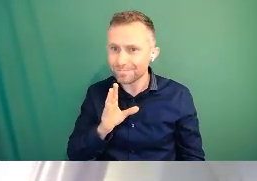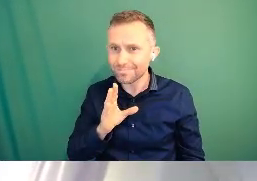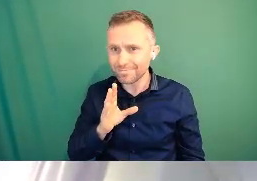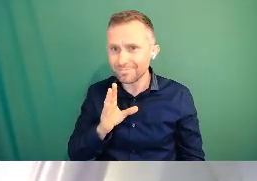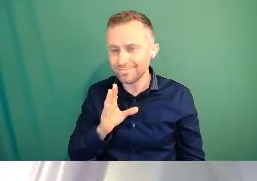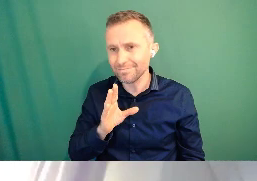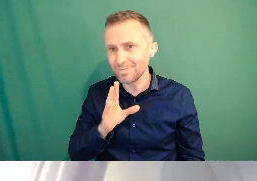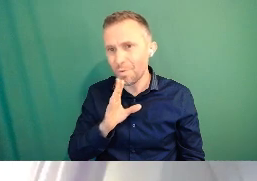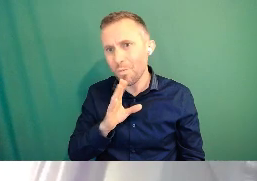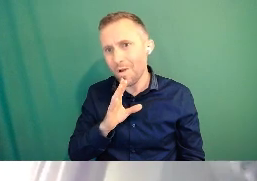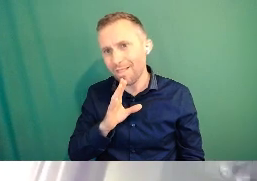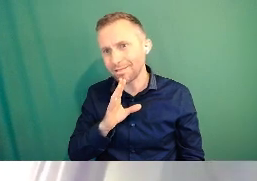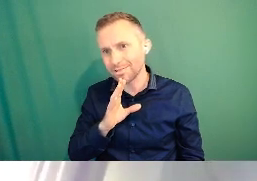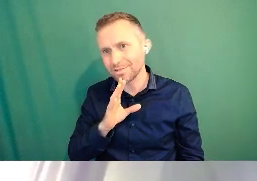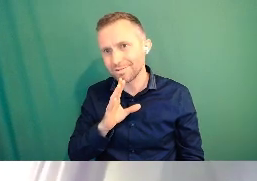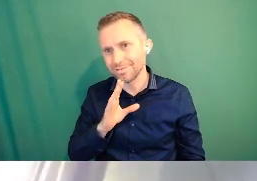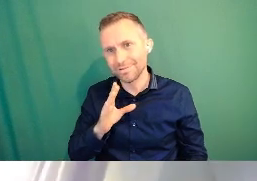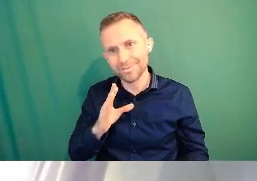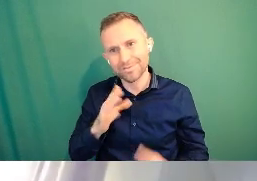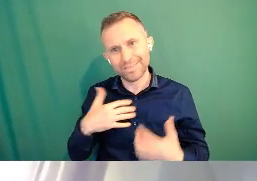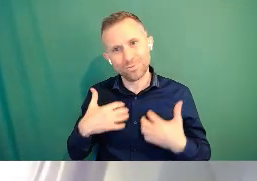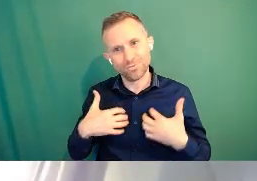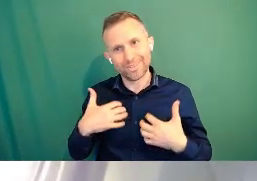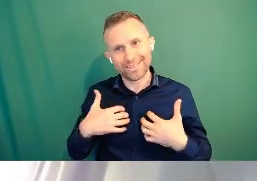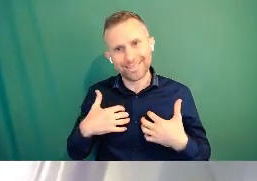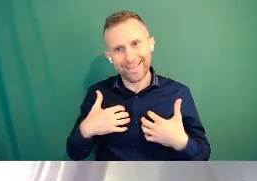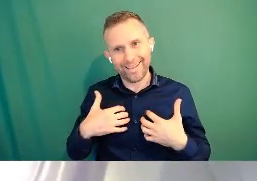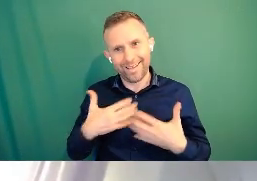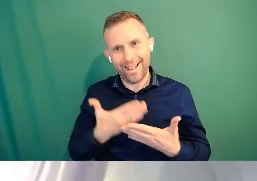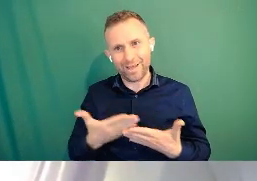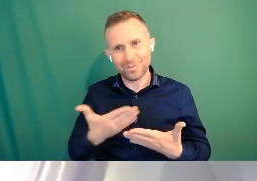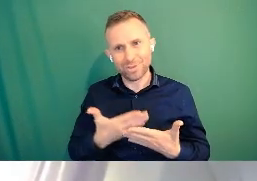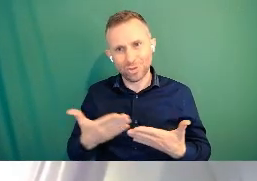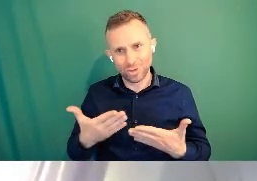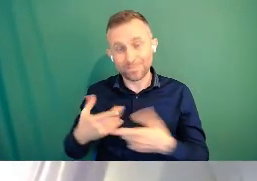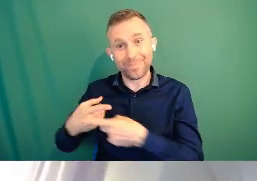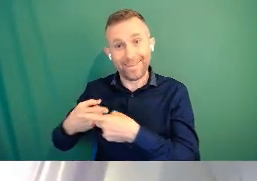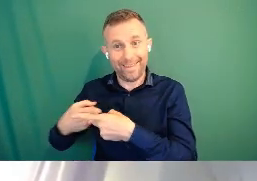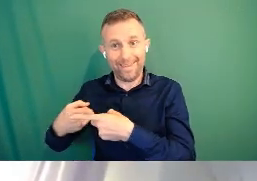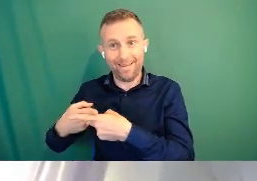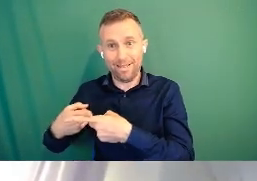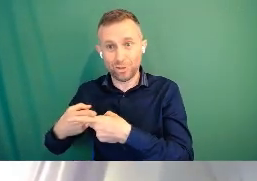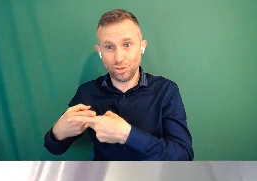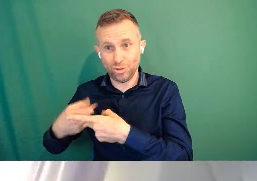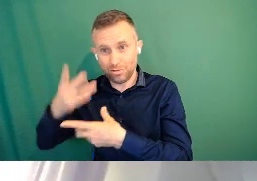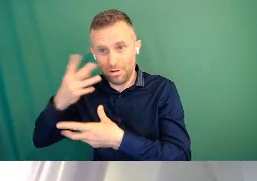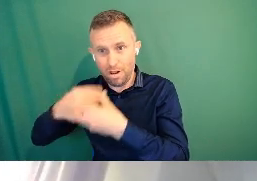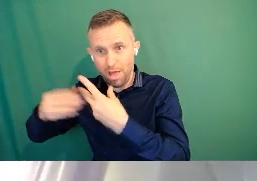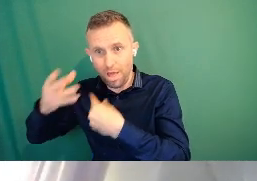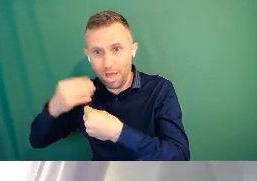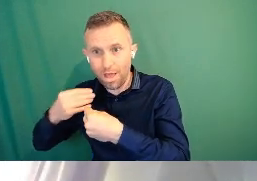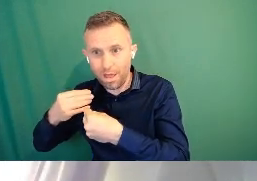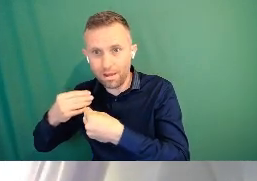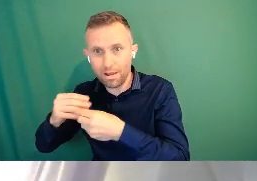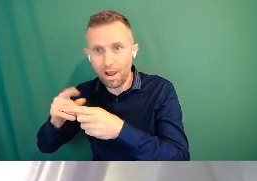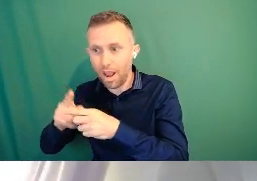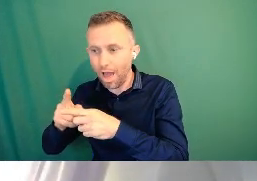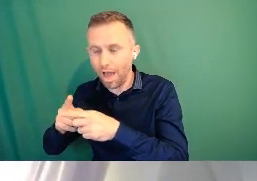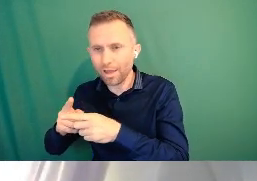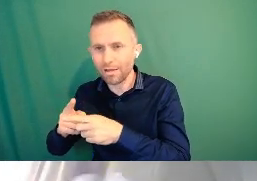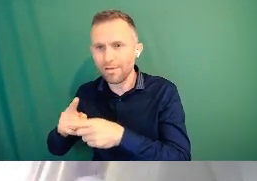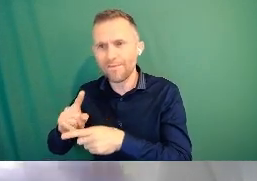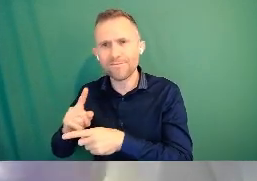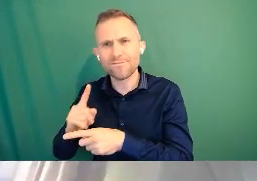so if you consider English a language that is, I've heard, easy to start off, and it just